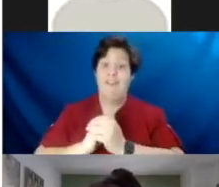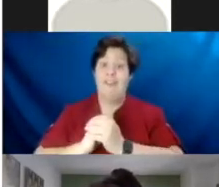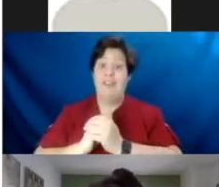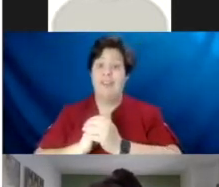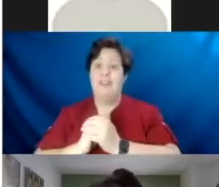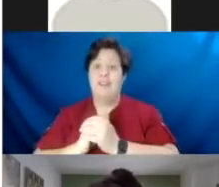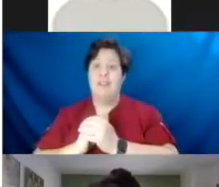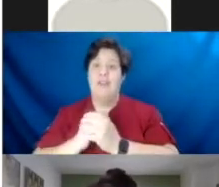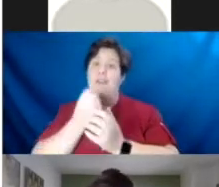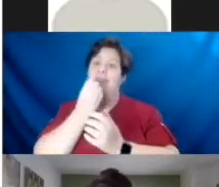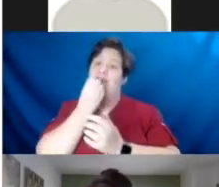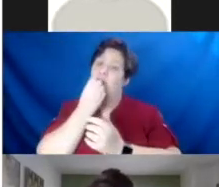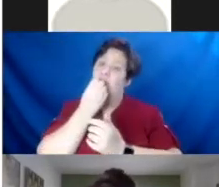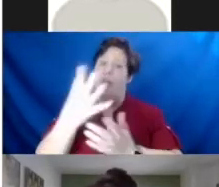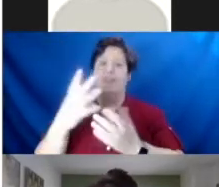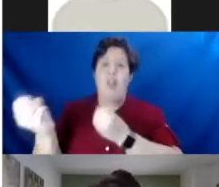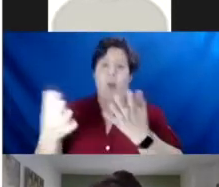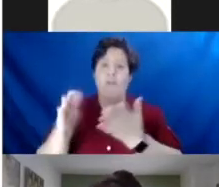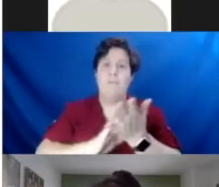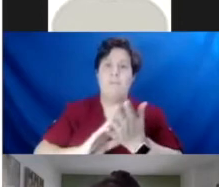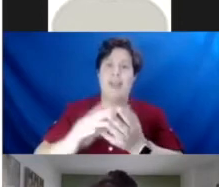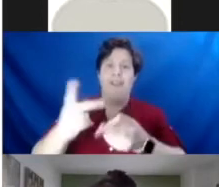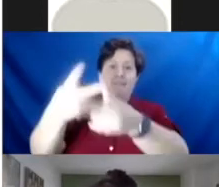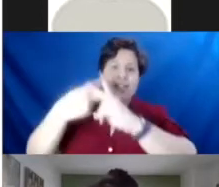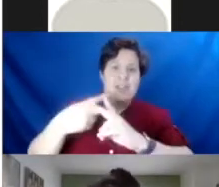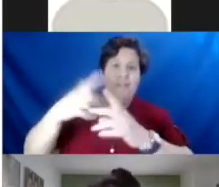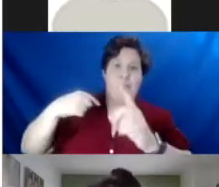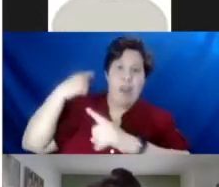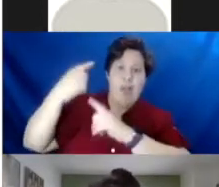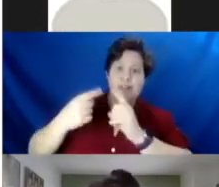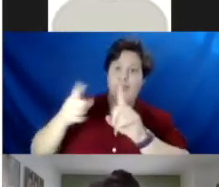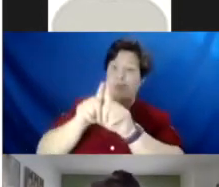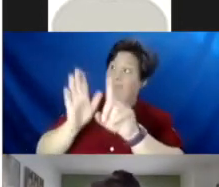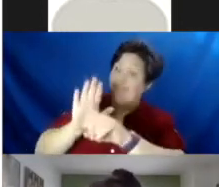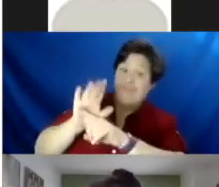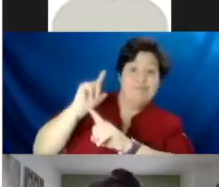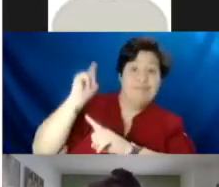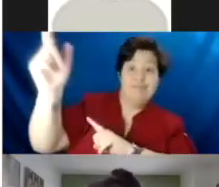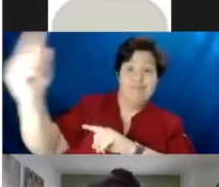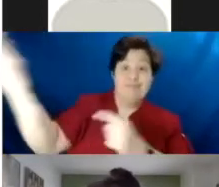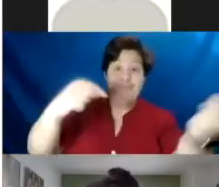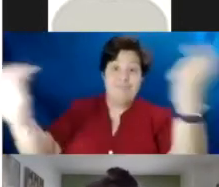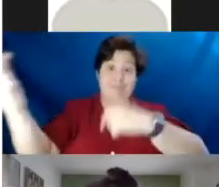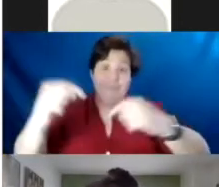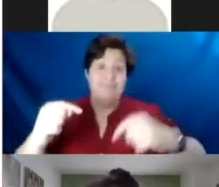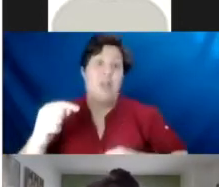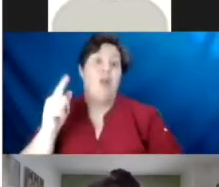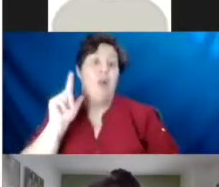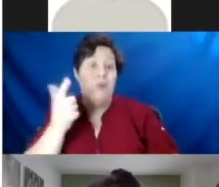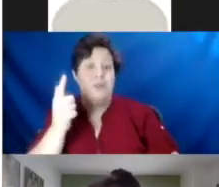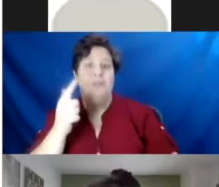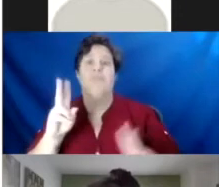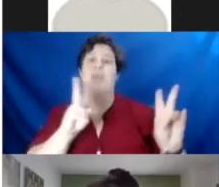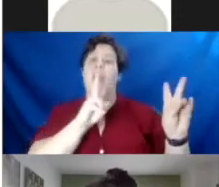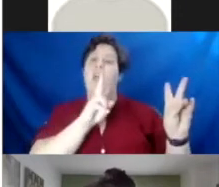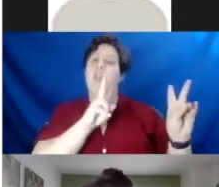it's a wonderful offer attracting visitors from London and beyond. So the themes.